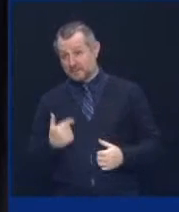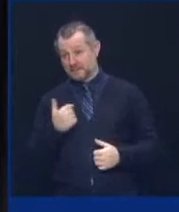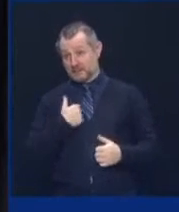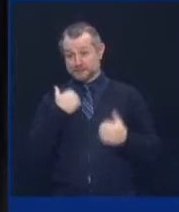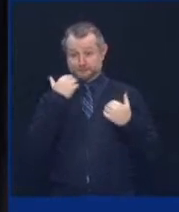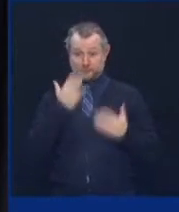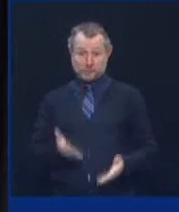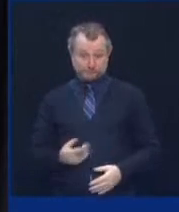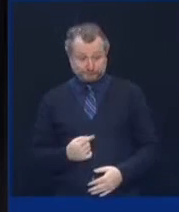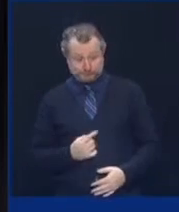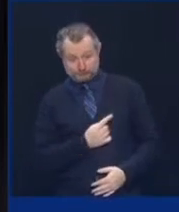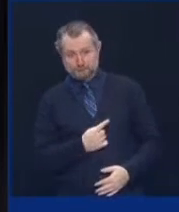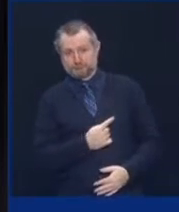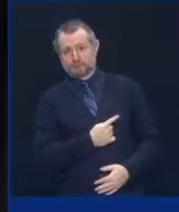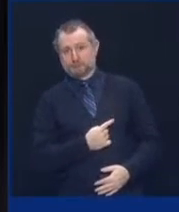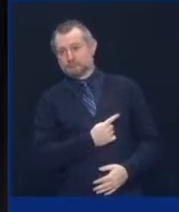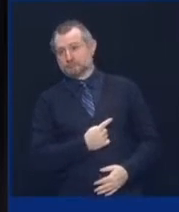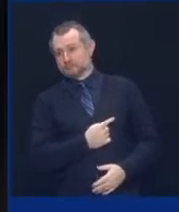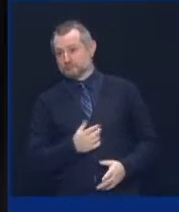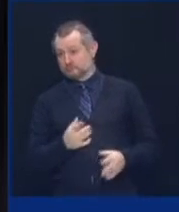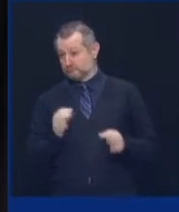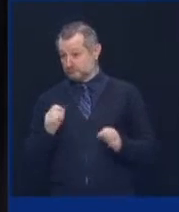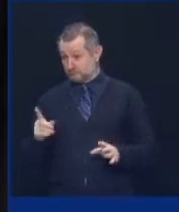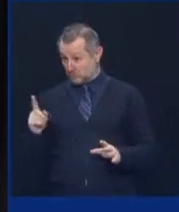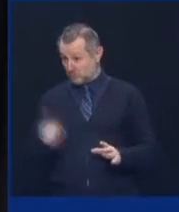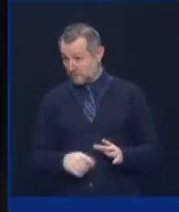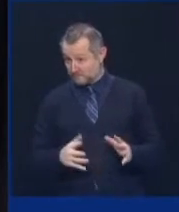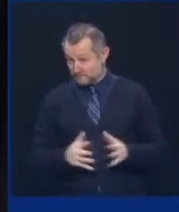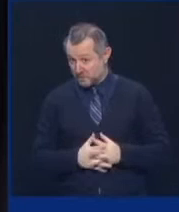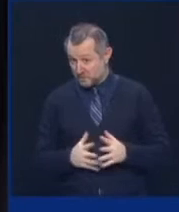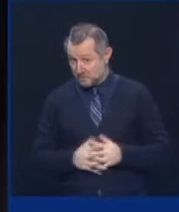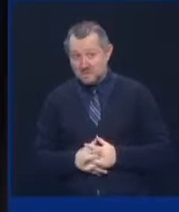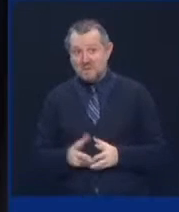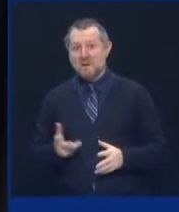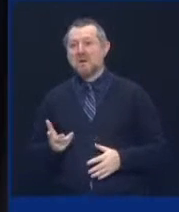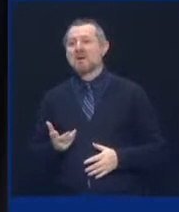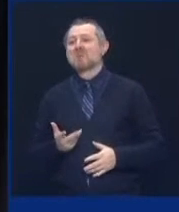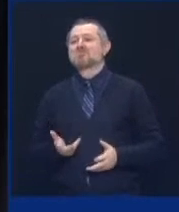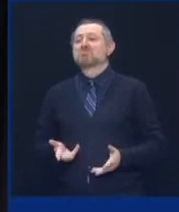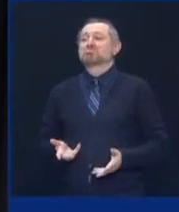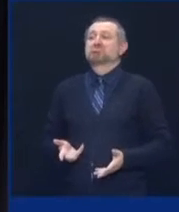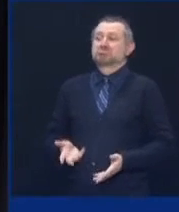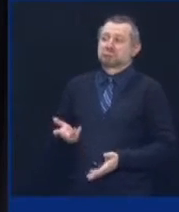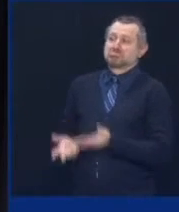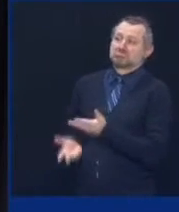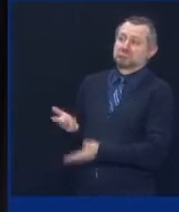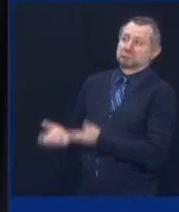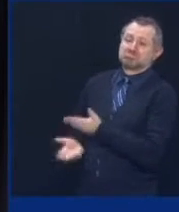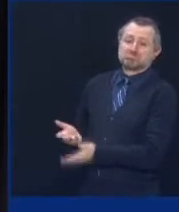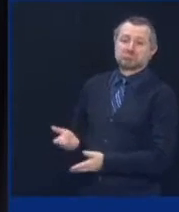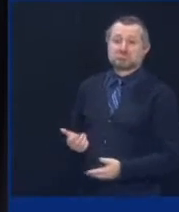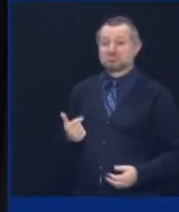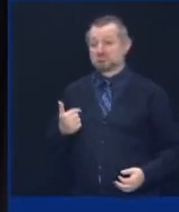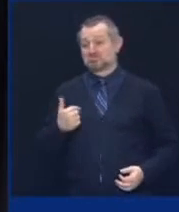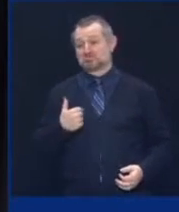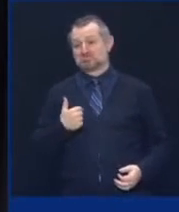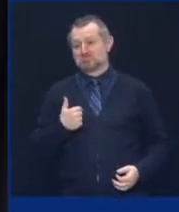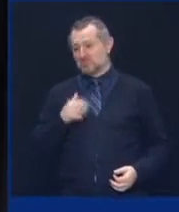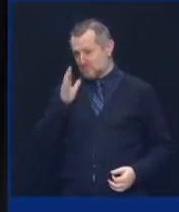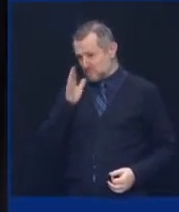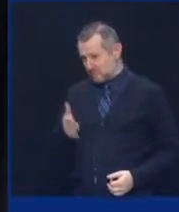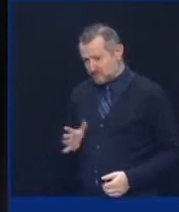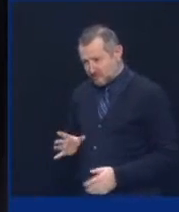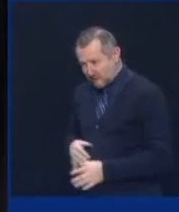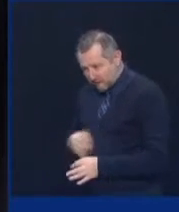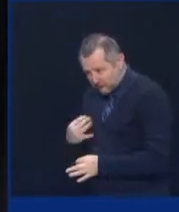a football fan in general, but I'm going to communicate that if there's any